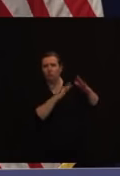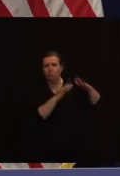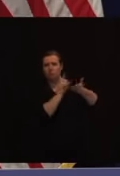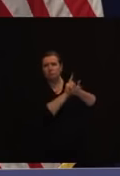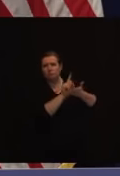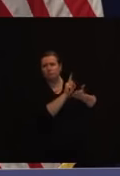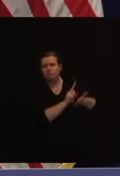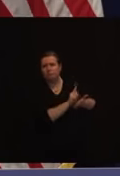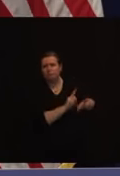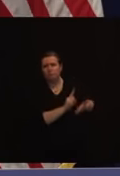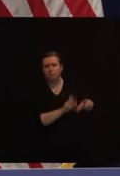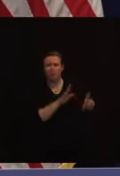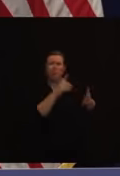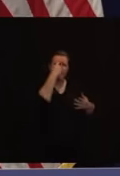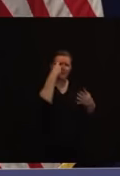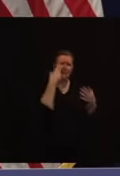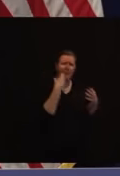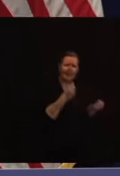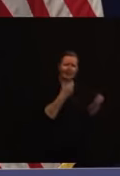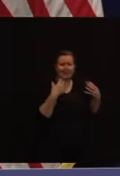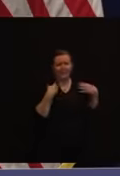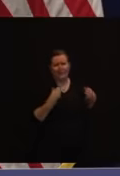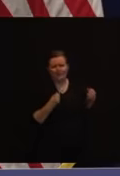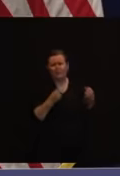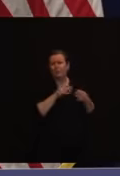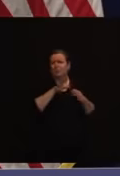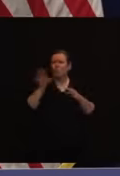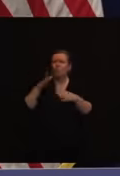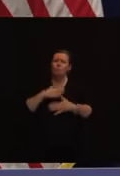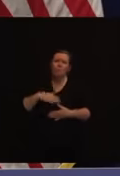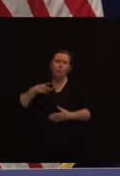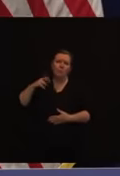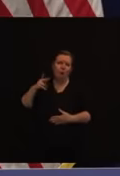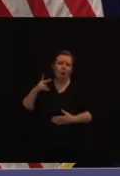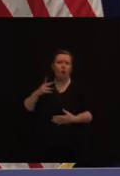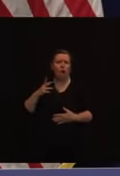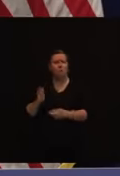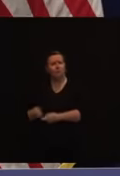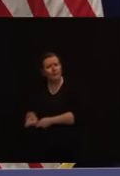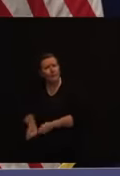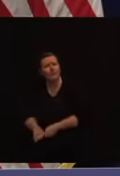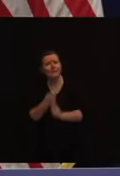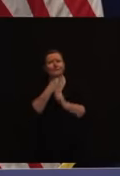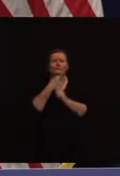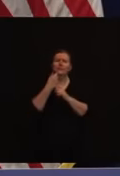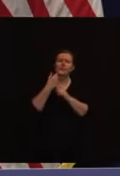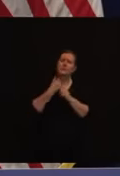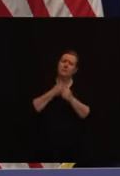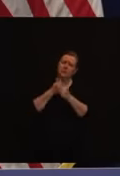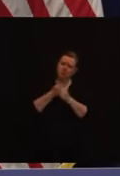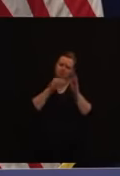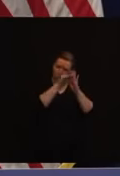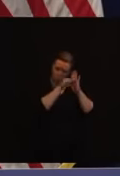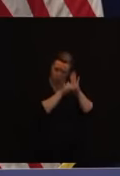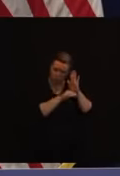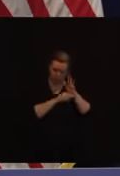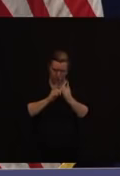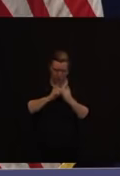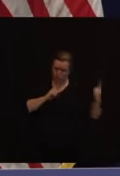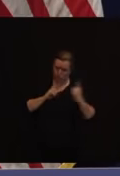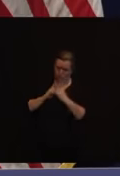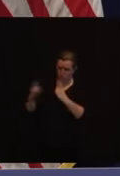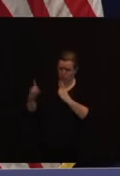allow folks to be able to get out there and enjoy our parks or to golf with the right protocols. We